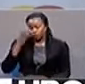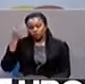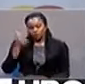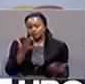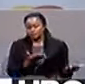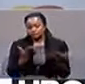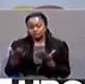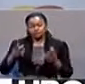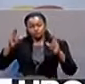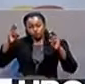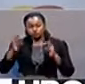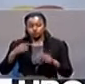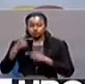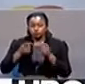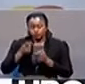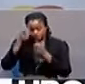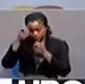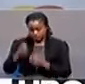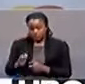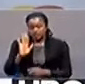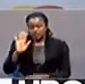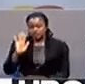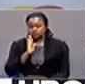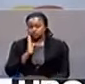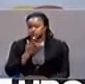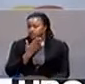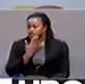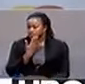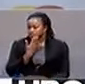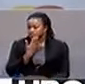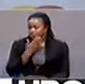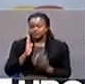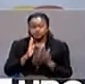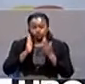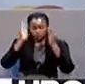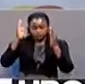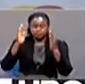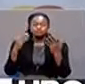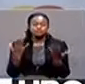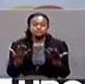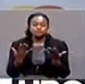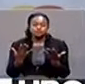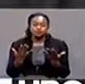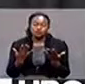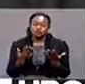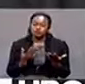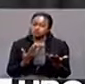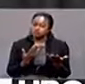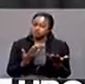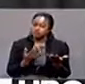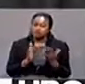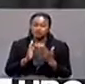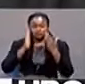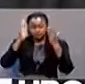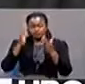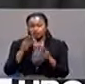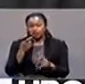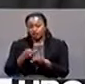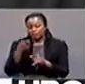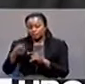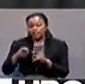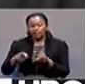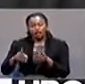well moved of paying tribute to His Grace Dr. Cyprian Kizito Luanga, the Archbishop of the Archdiocese of